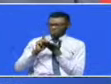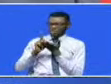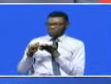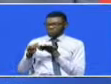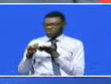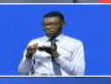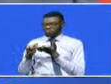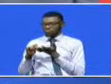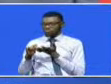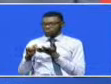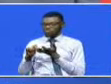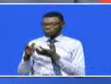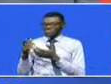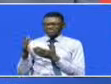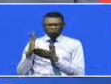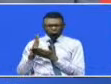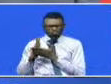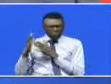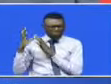is a heavy burden.